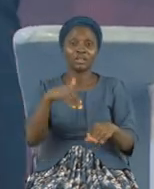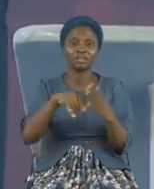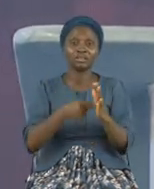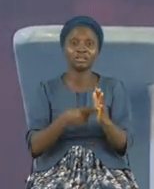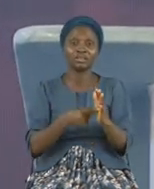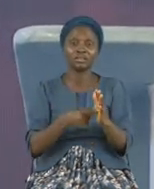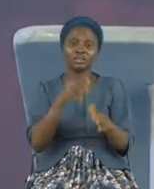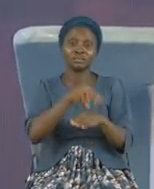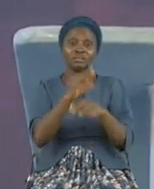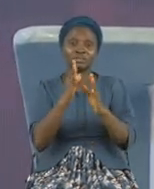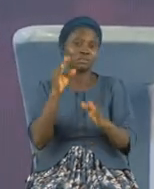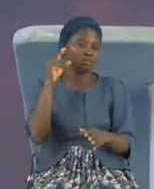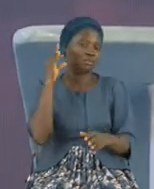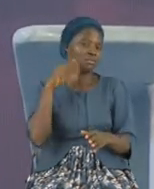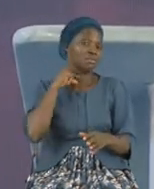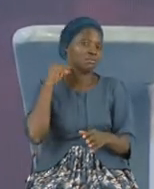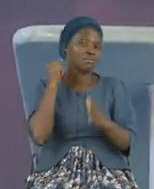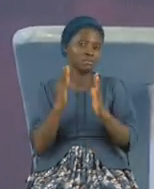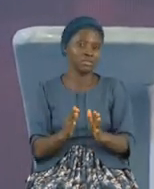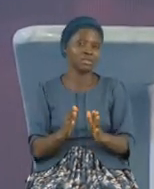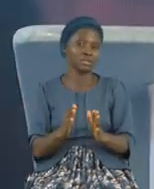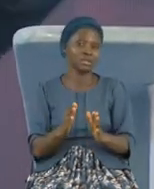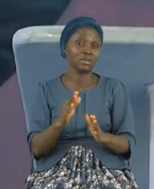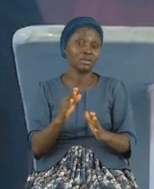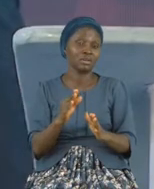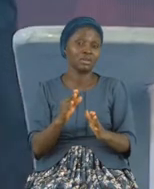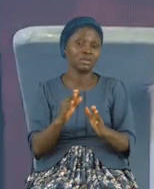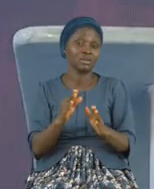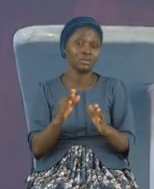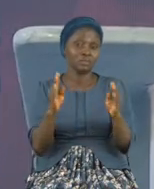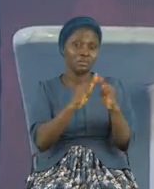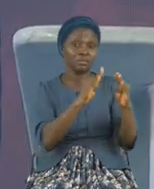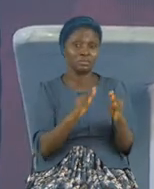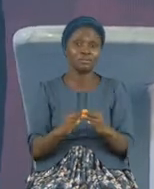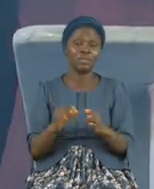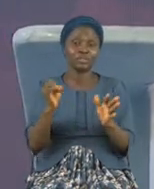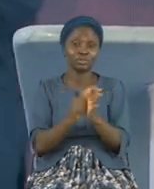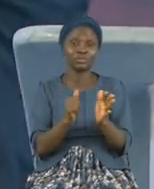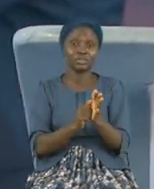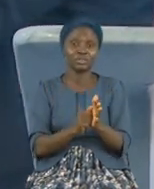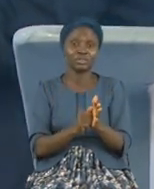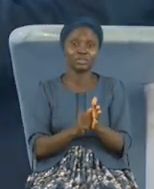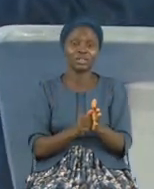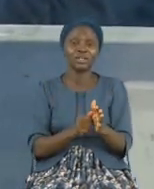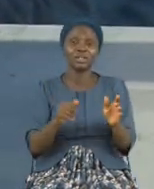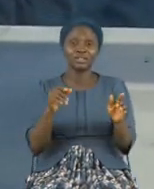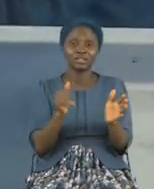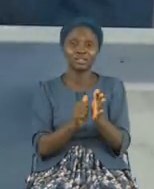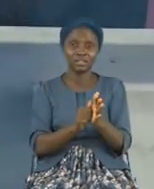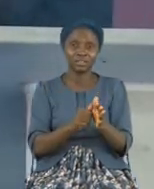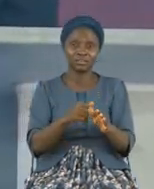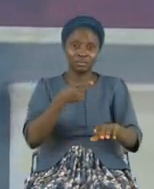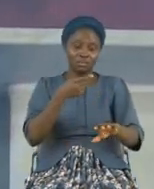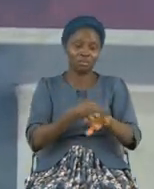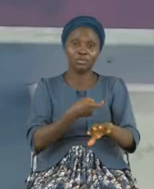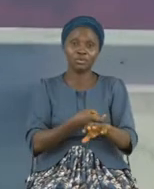that backbone, like jellyfish, had been at your back, and you could not stand, and